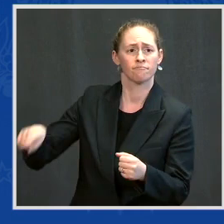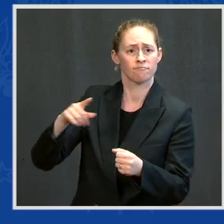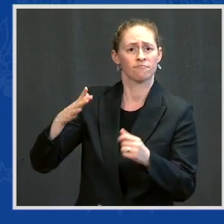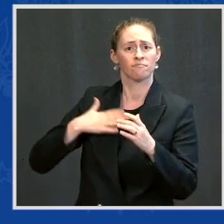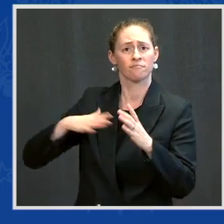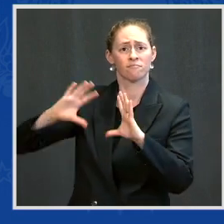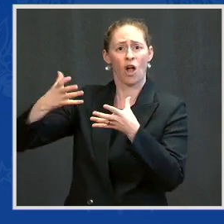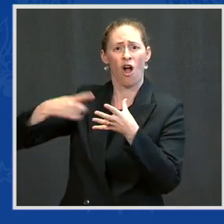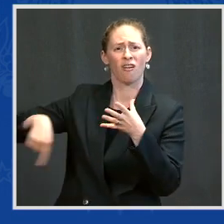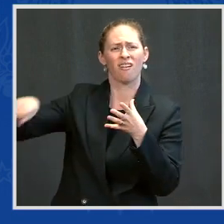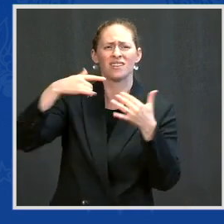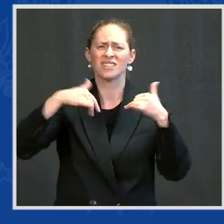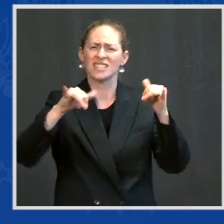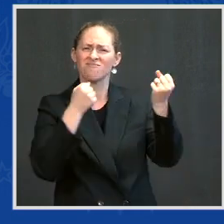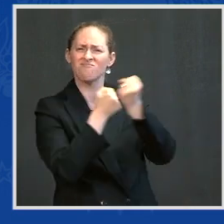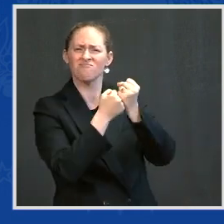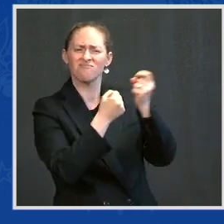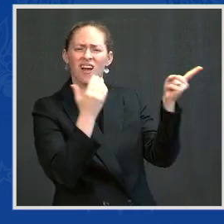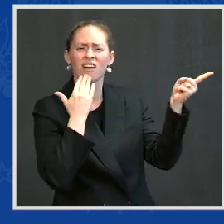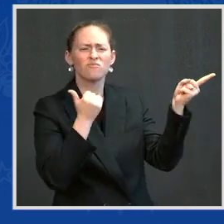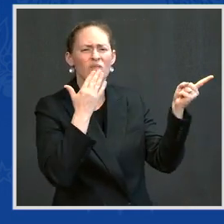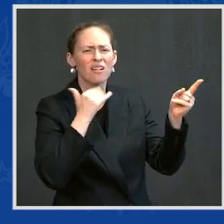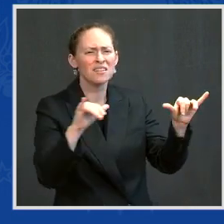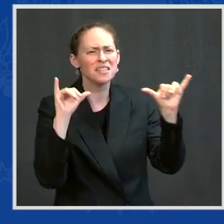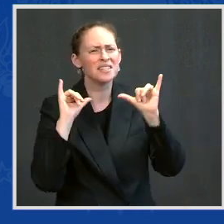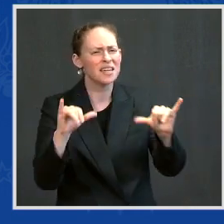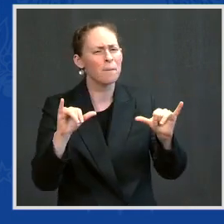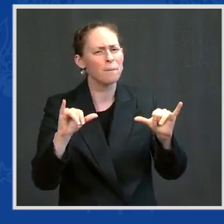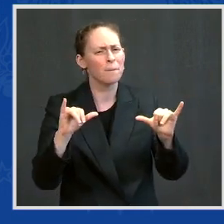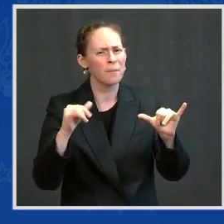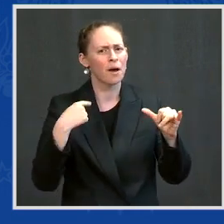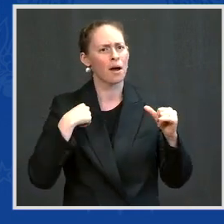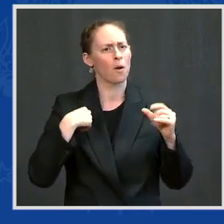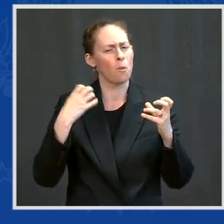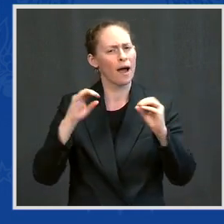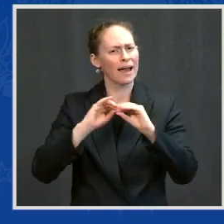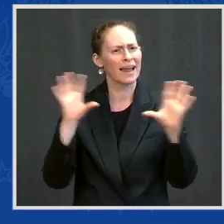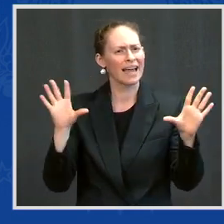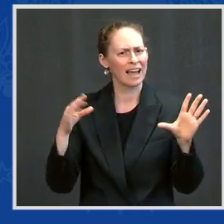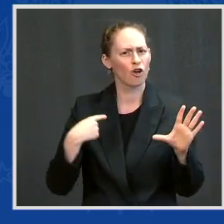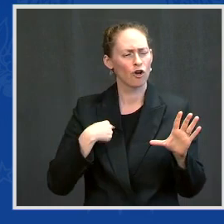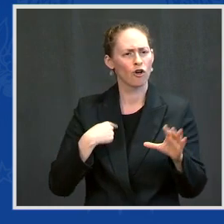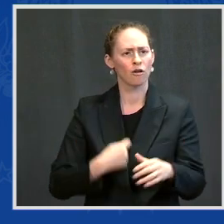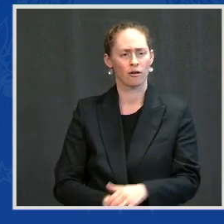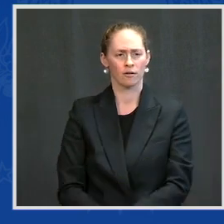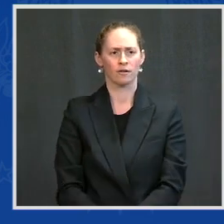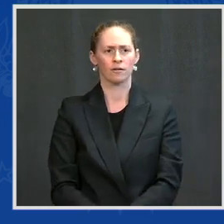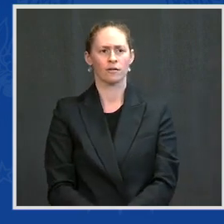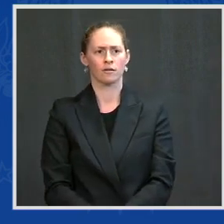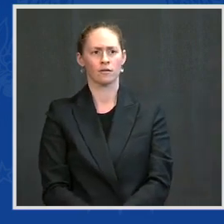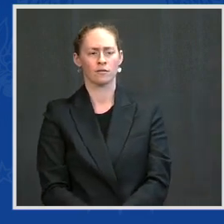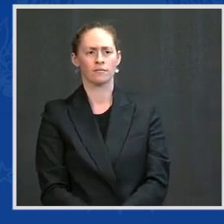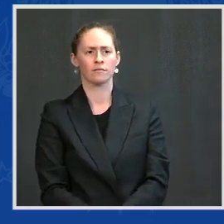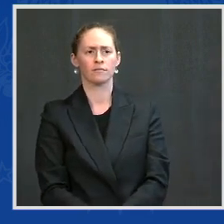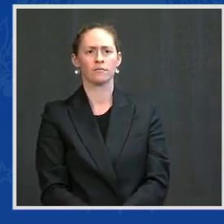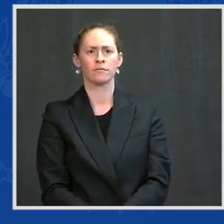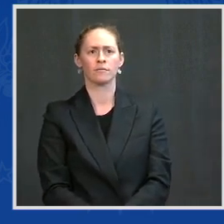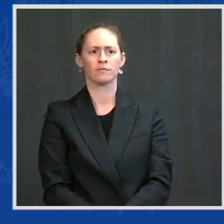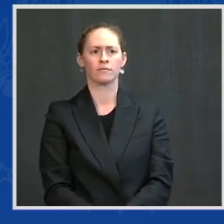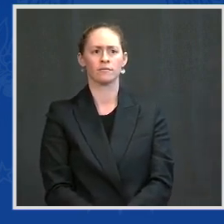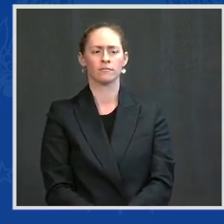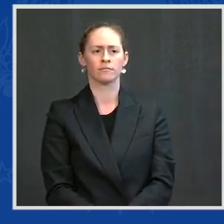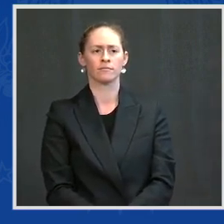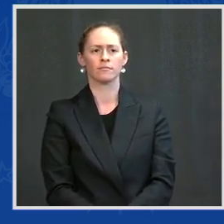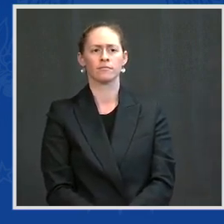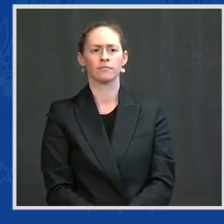Let's get something straight here. Until the region says unequivocally they acknowledge the right